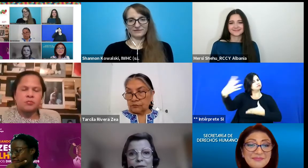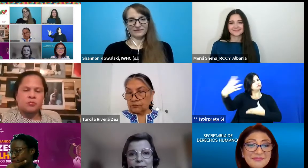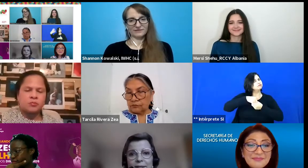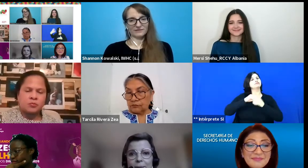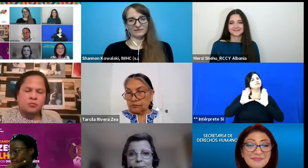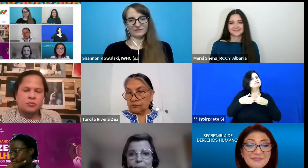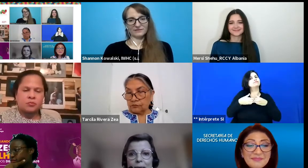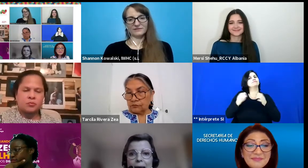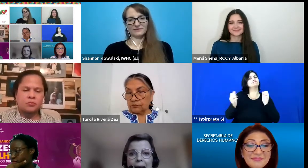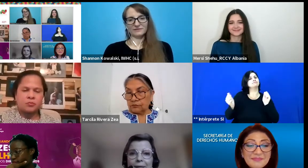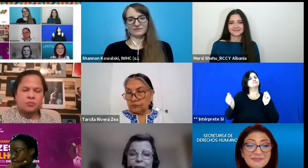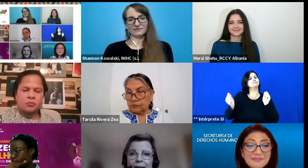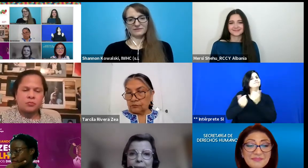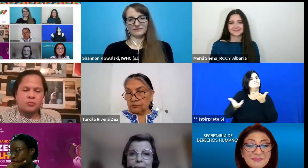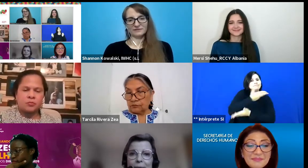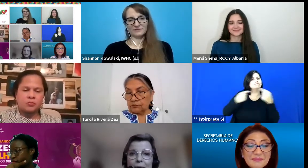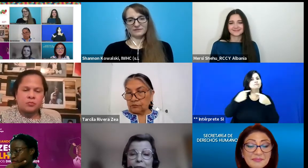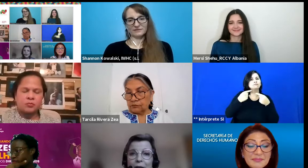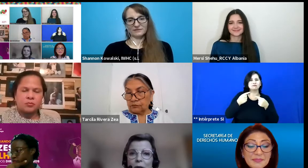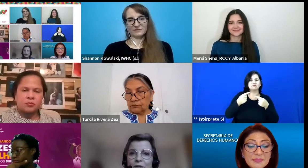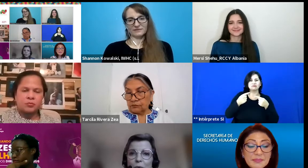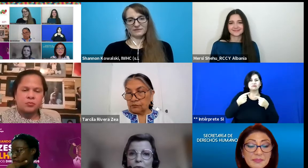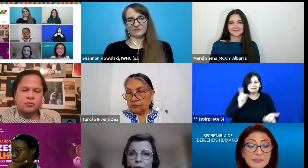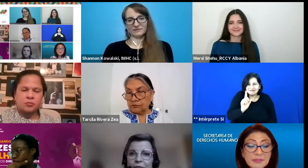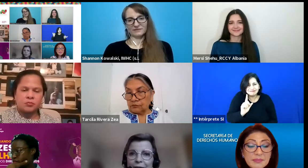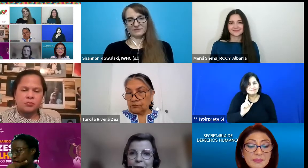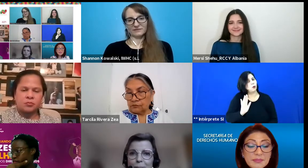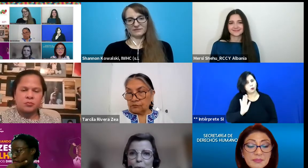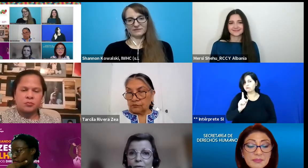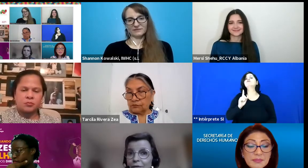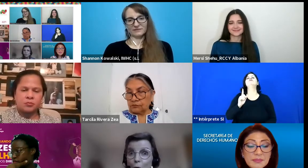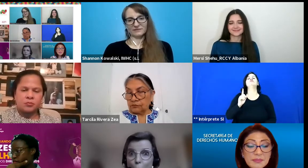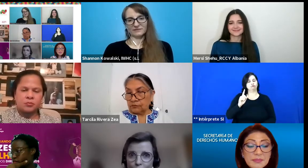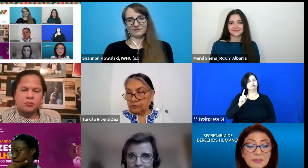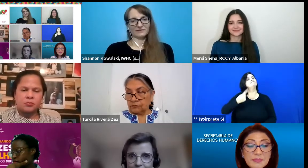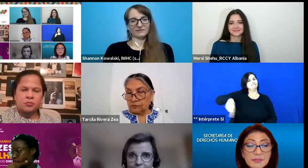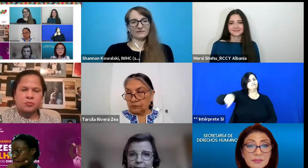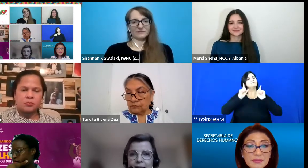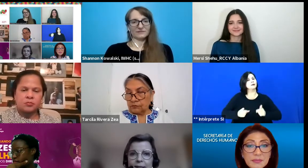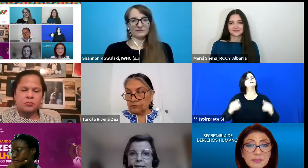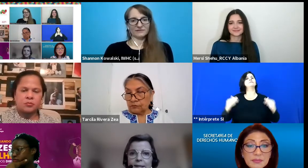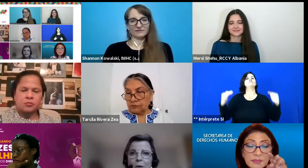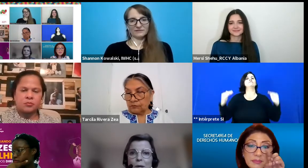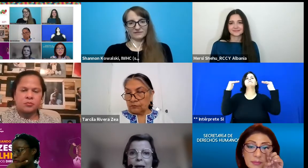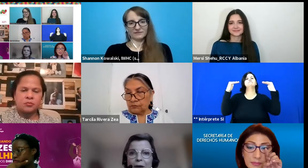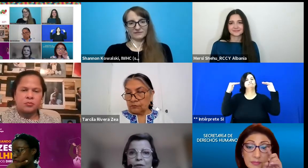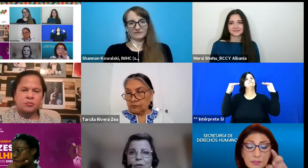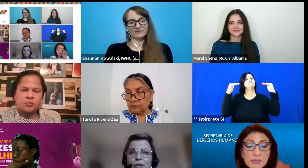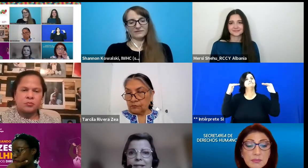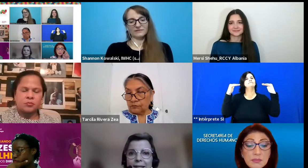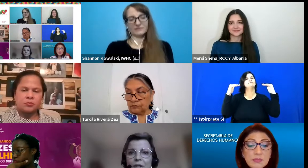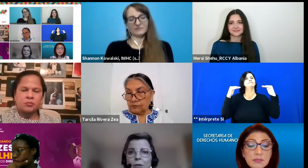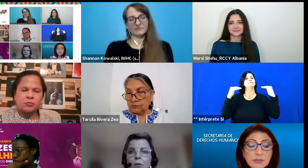agree with us. And then I think what is also very important for all of us is that we have